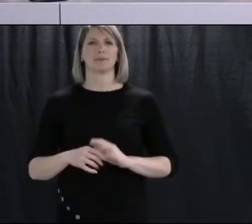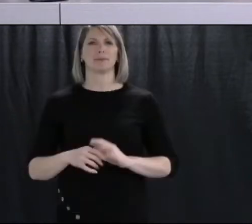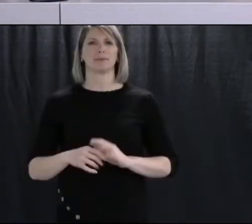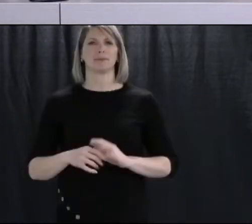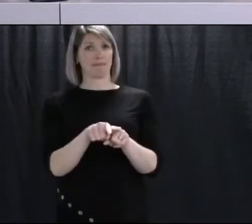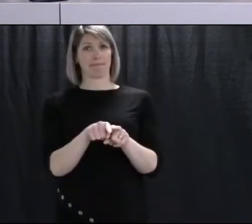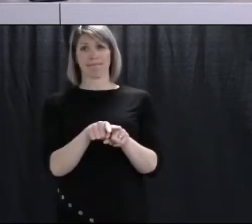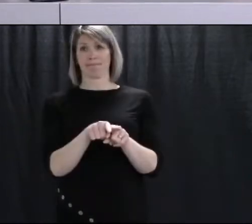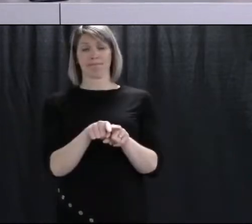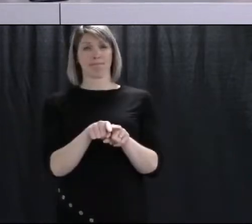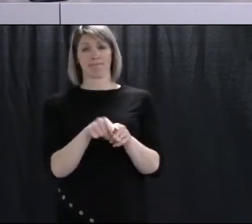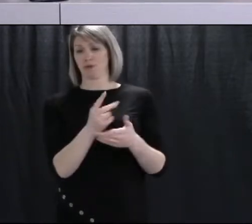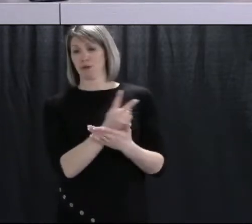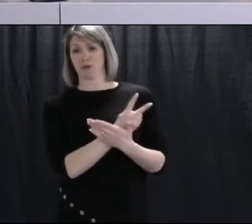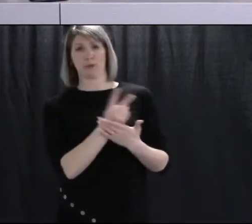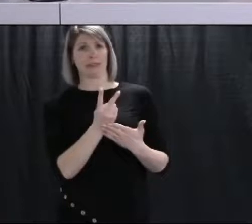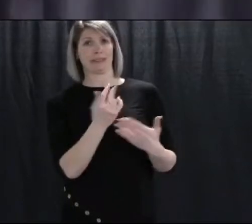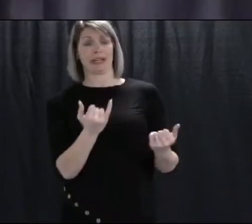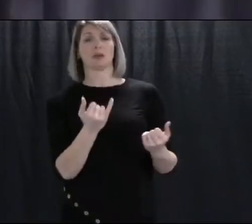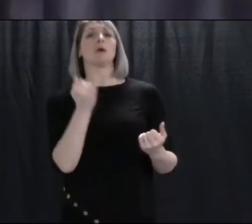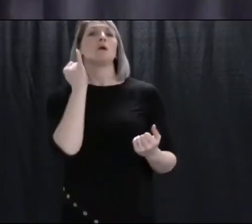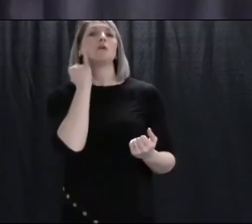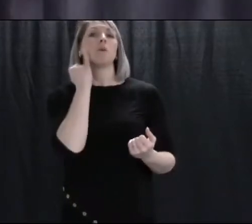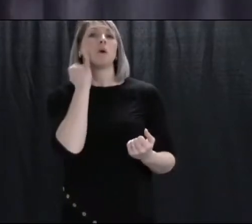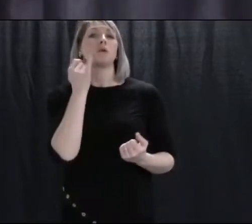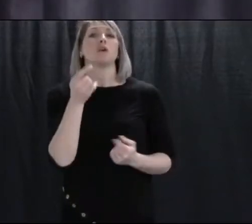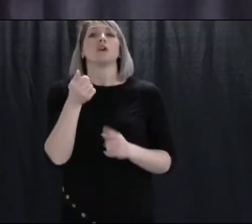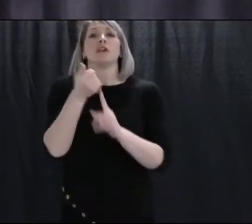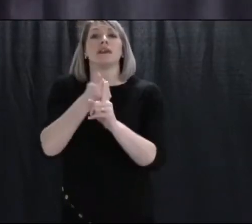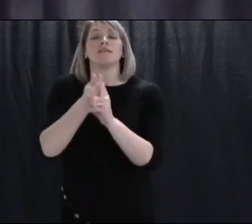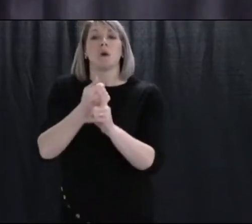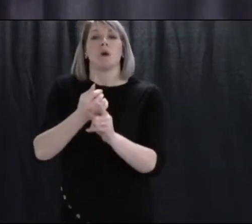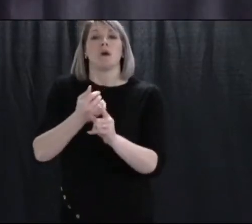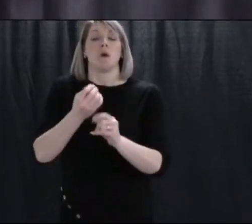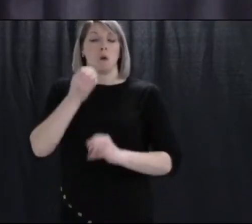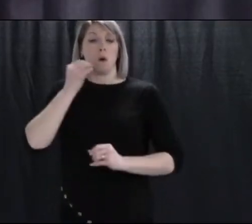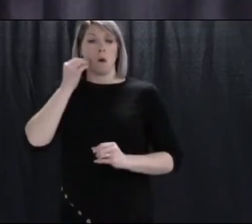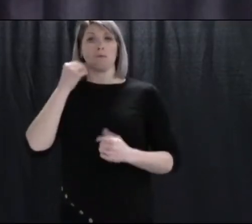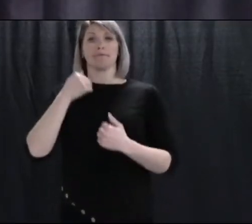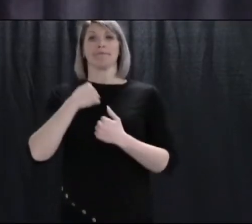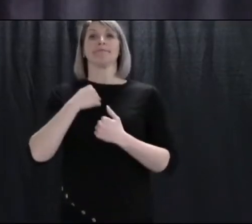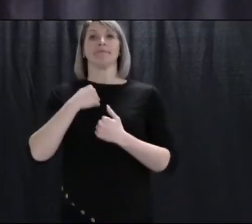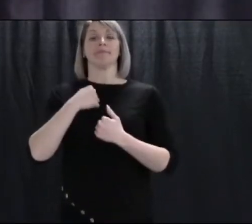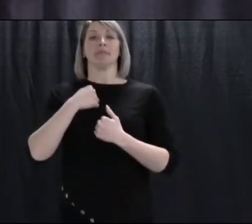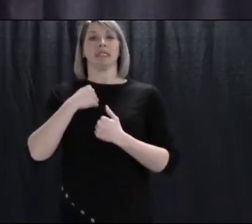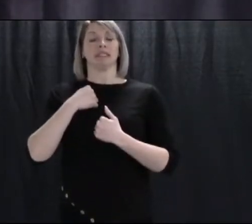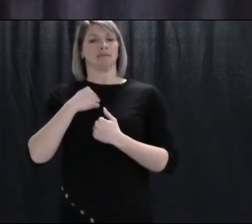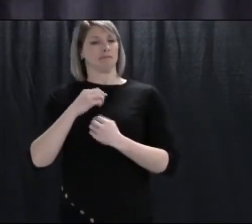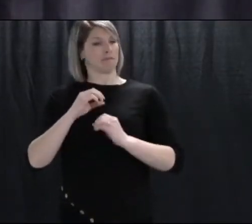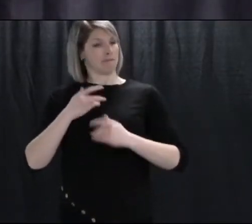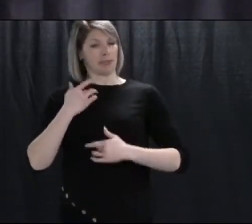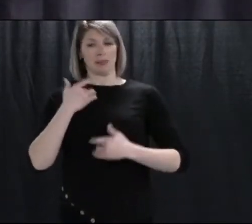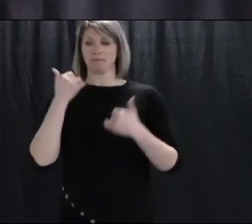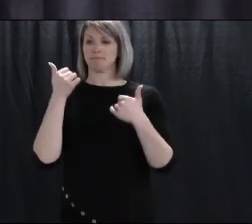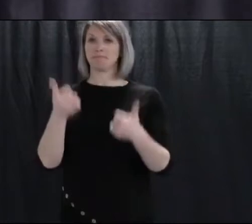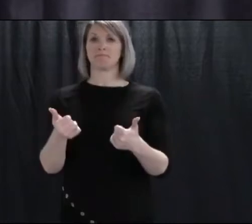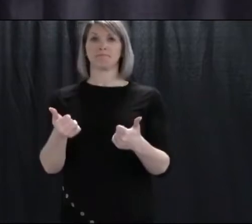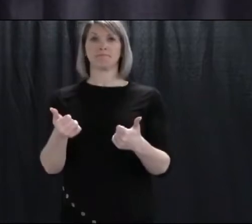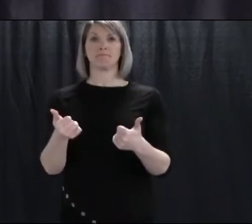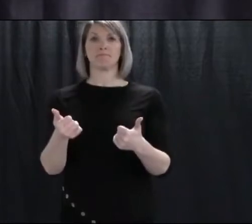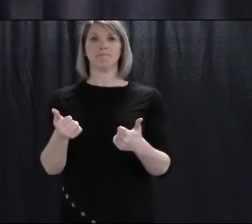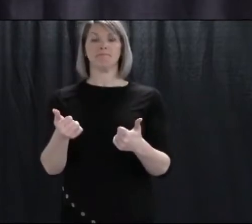home and you have no symptoms of COVID-19, and if